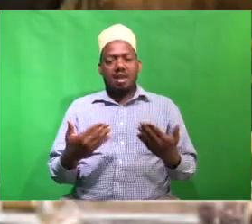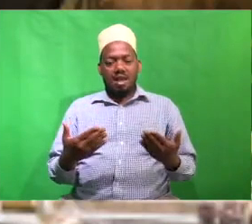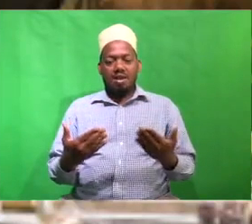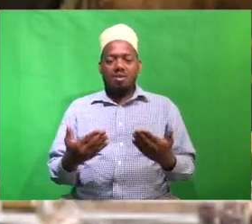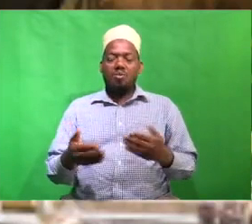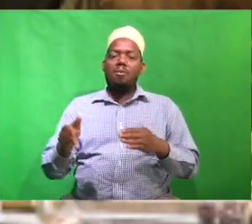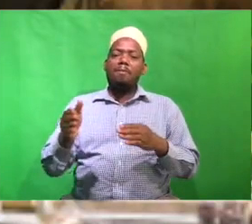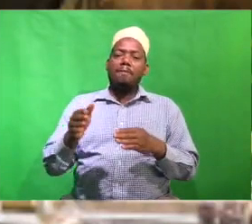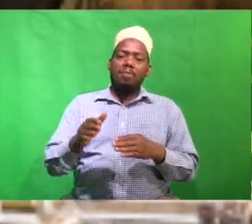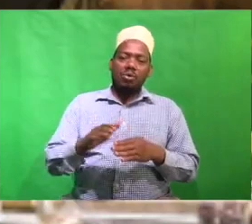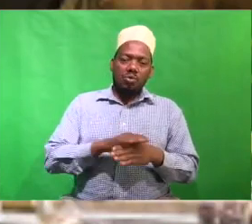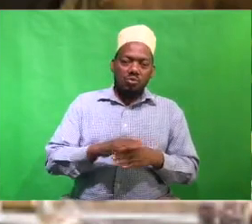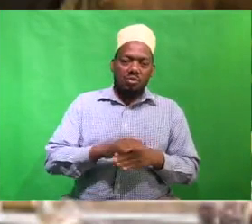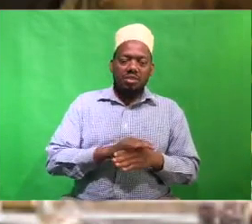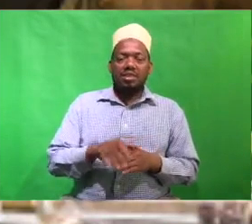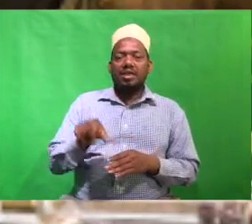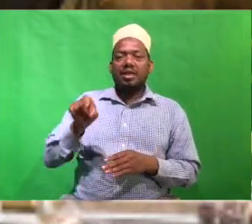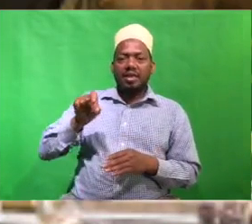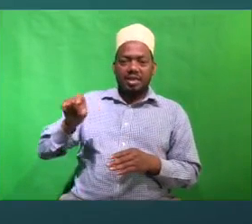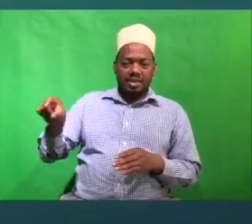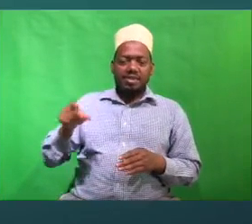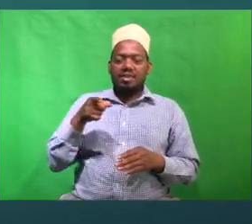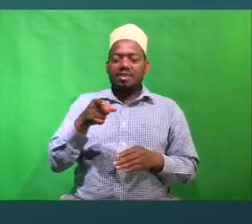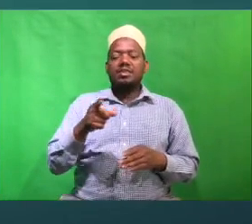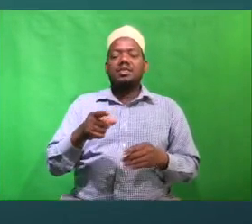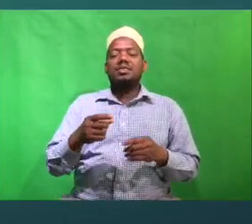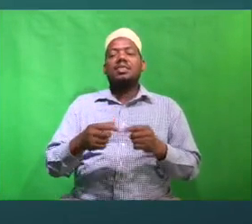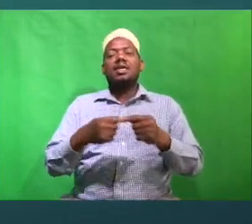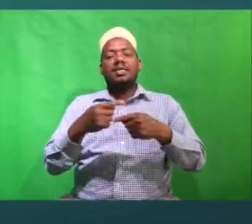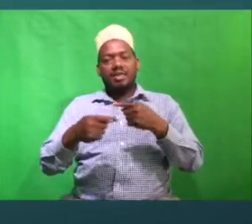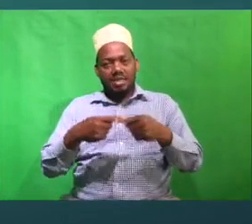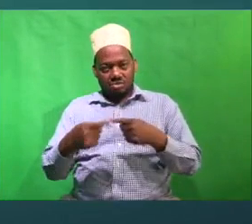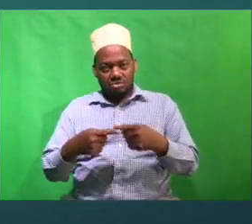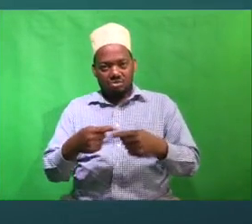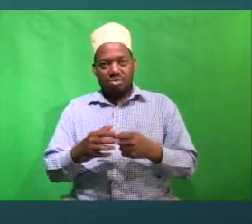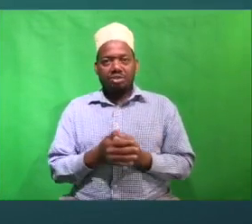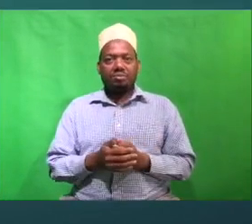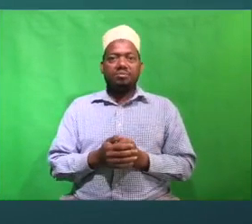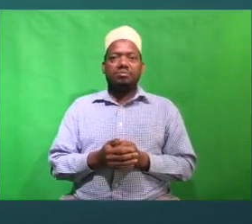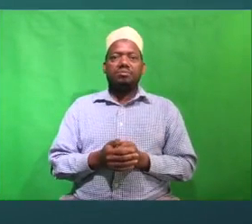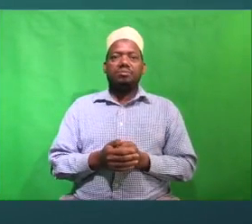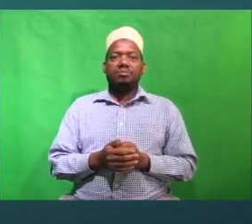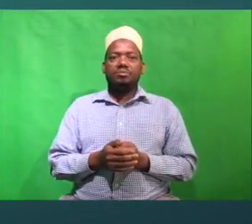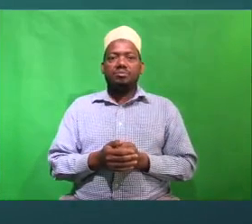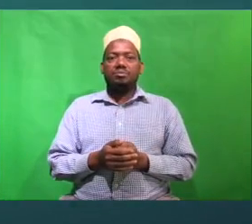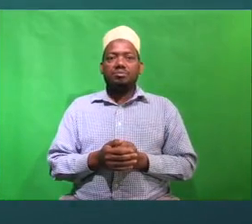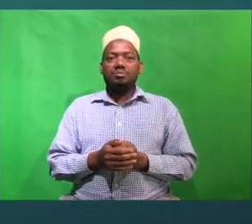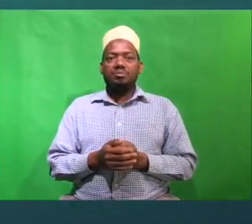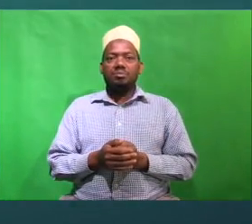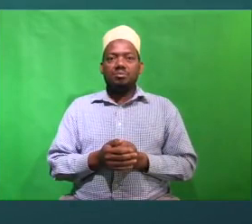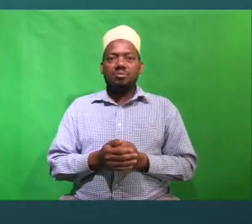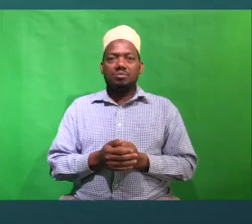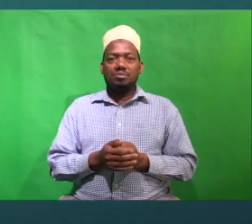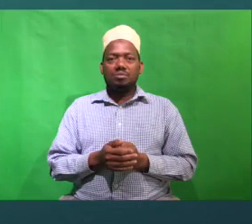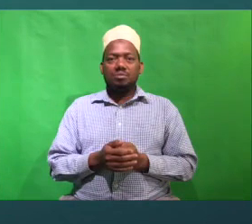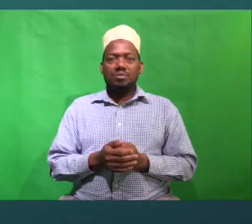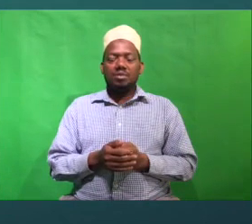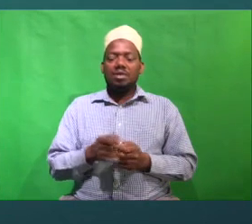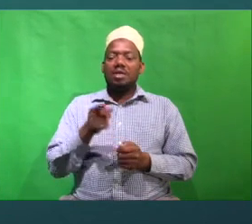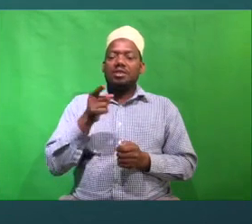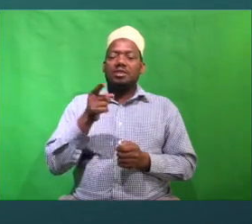is the technology which innovated by human. Another importance of population is